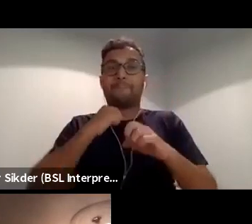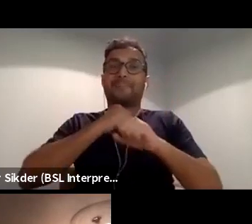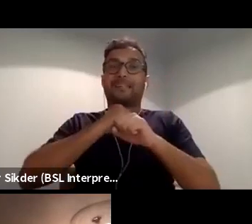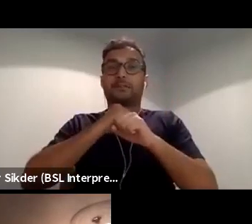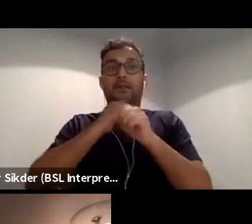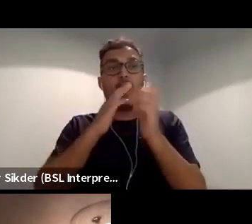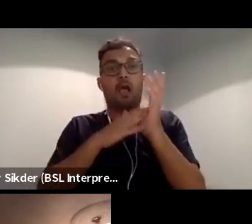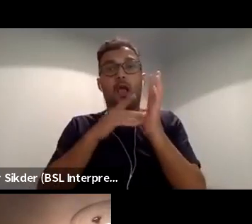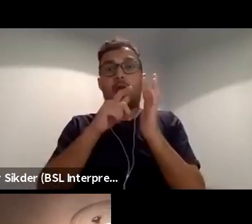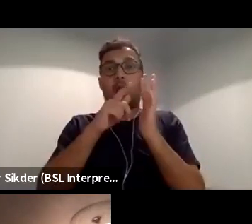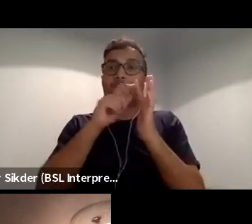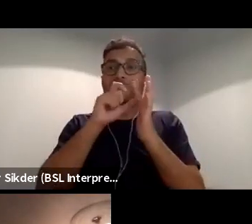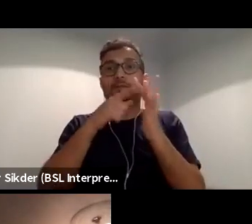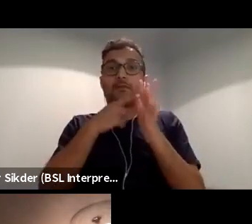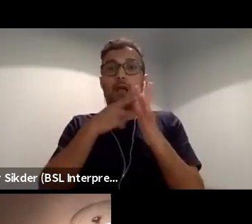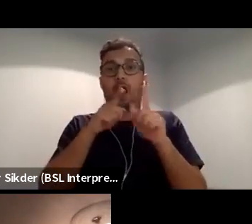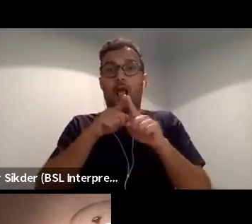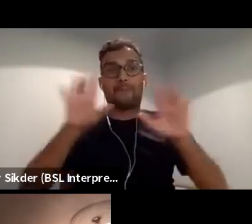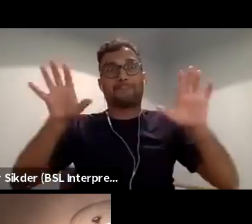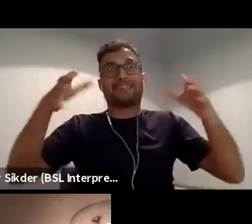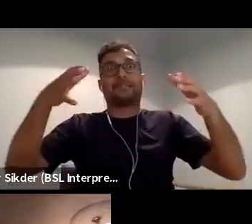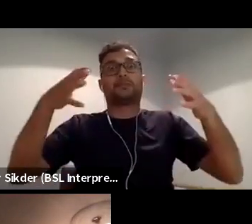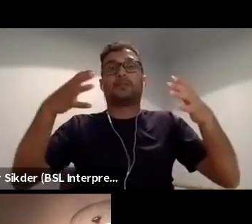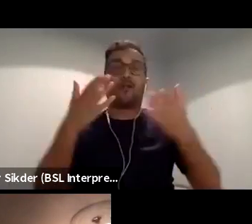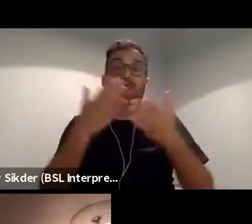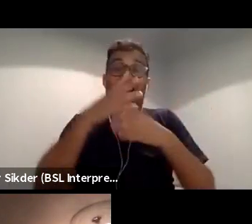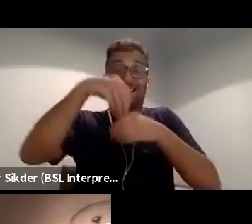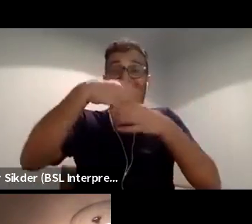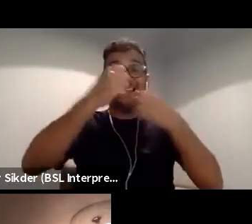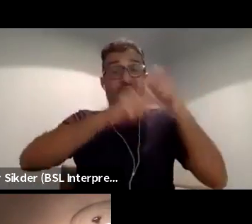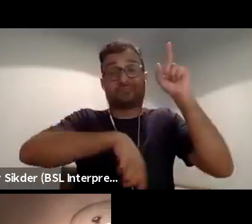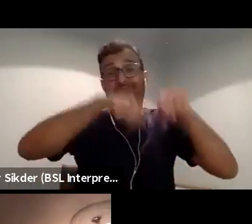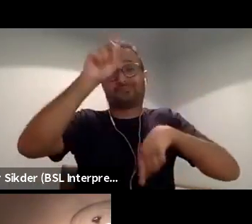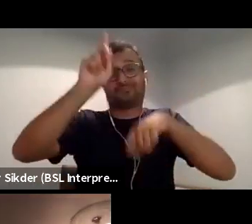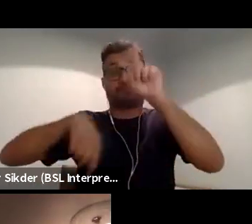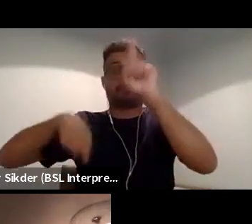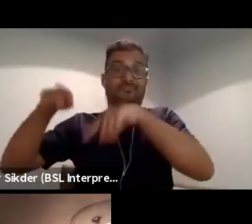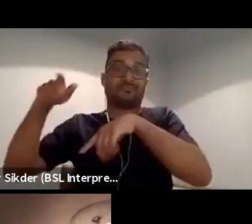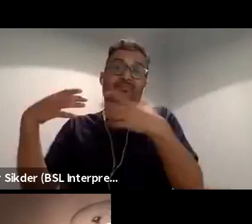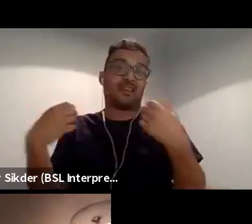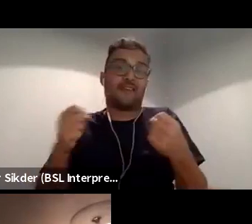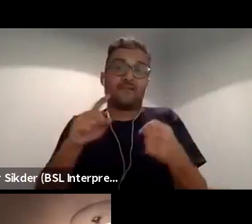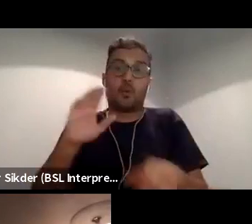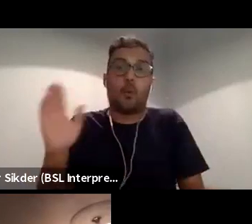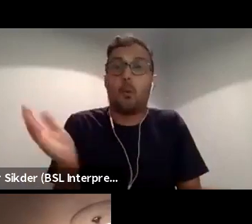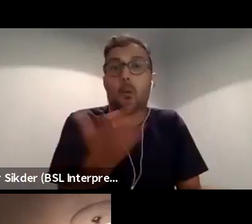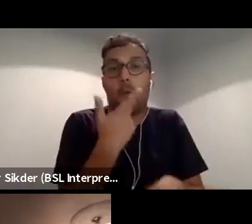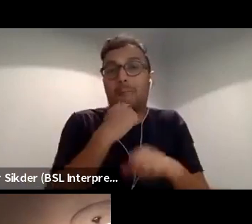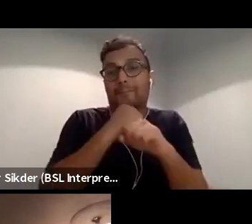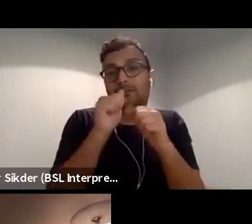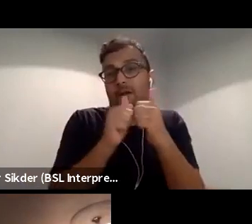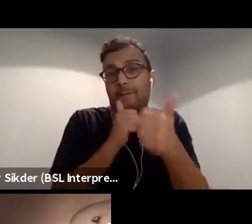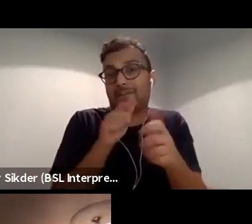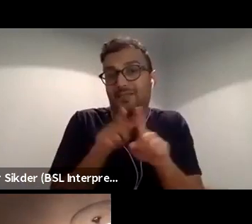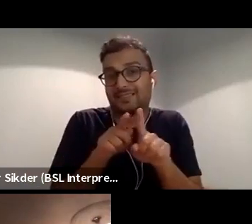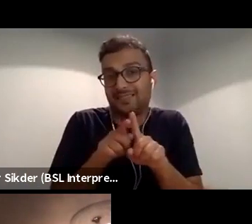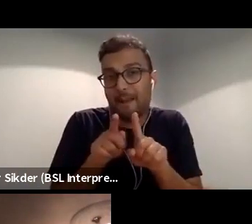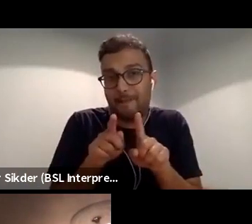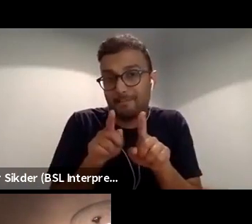You know, newspaper websites are very different to newspapers in print, and are very different